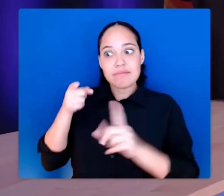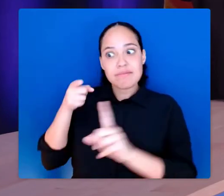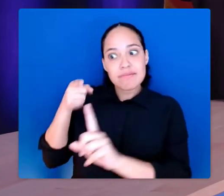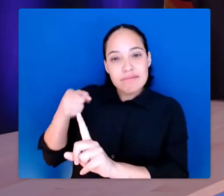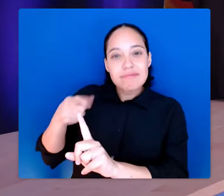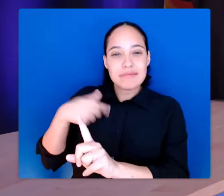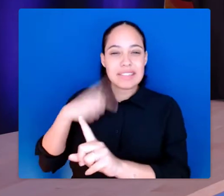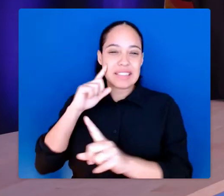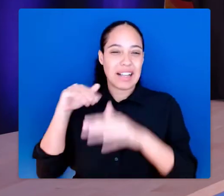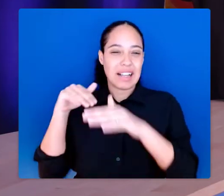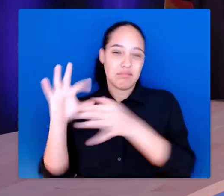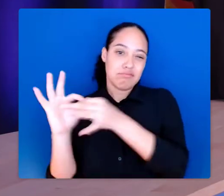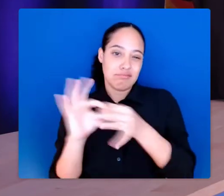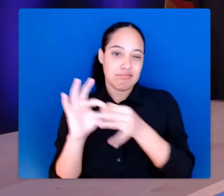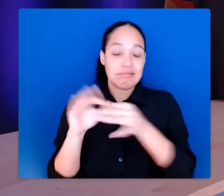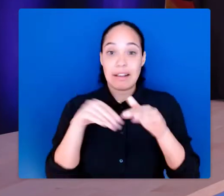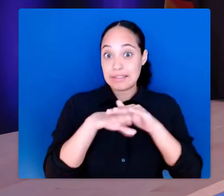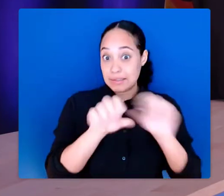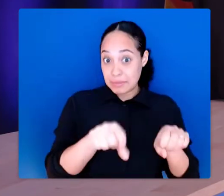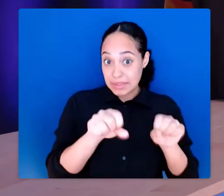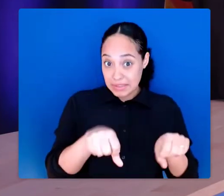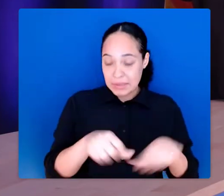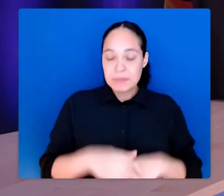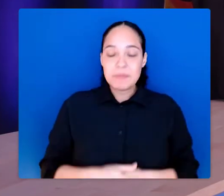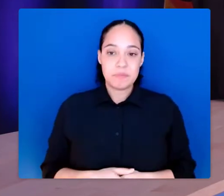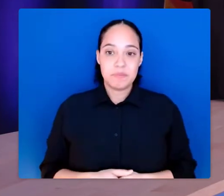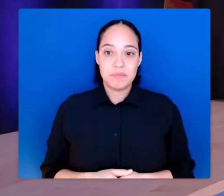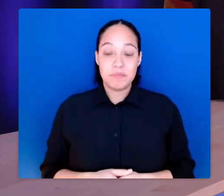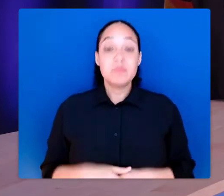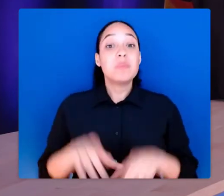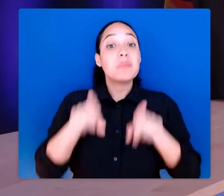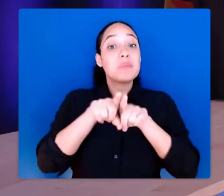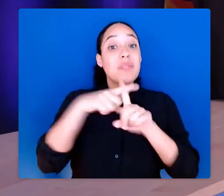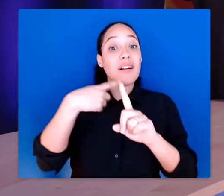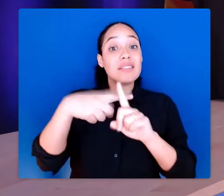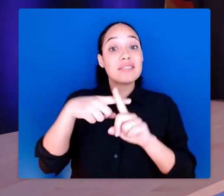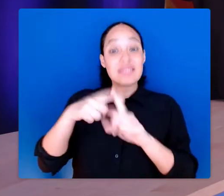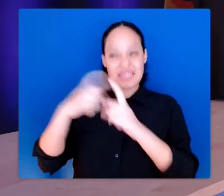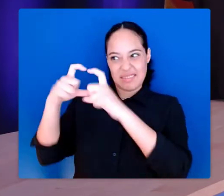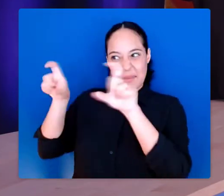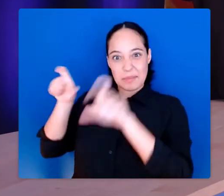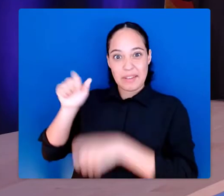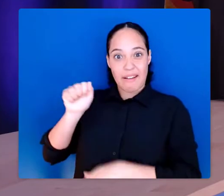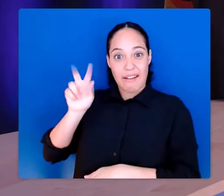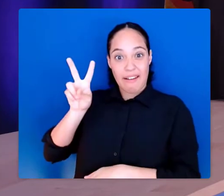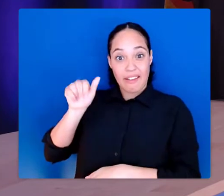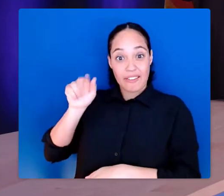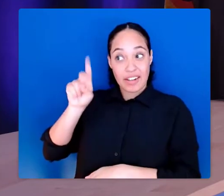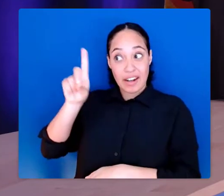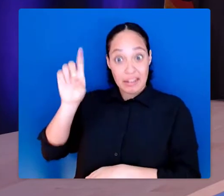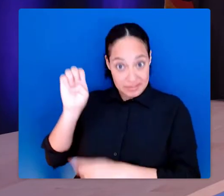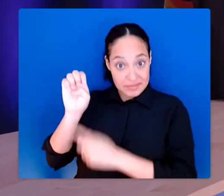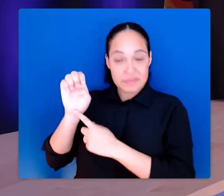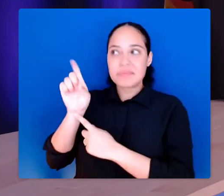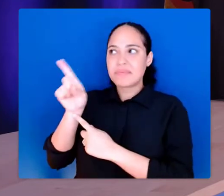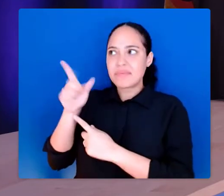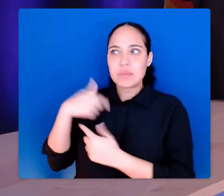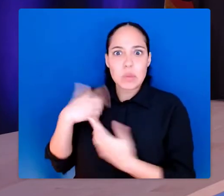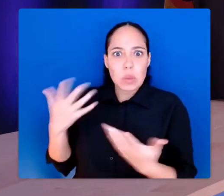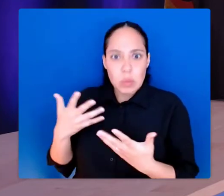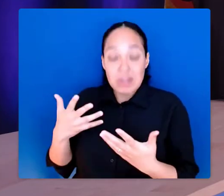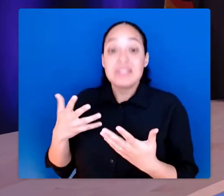attraction towards, artificial intelligence. Of course, it was not termed AI that time. As I said, it was more of decision